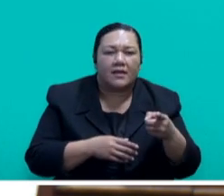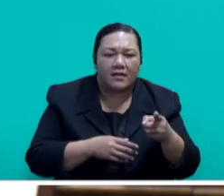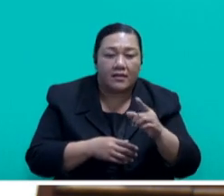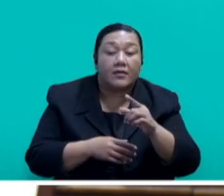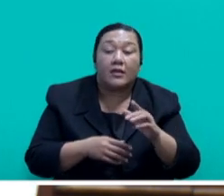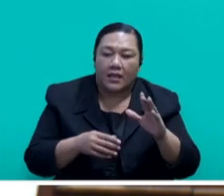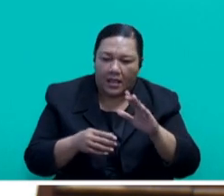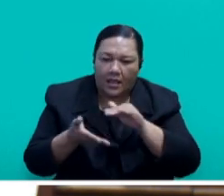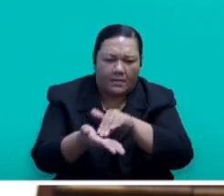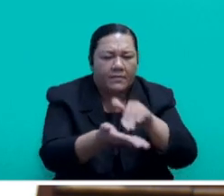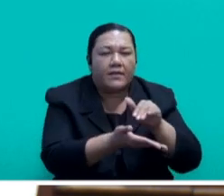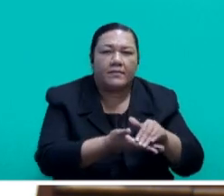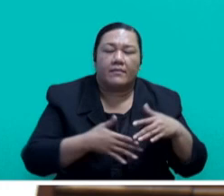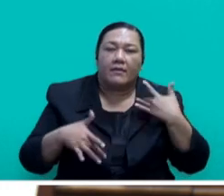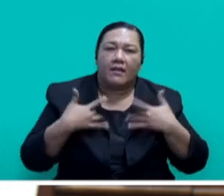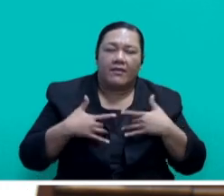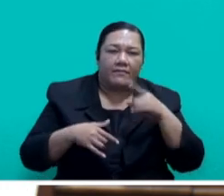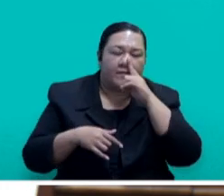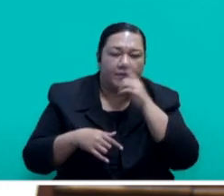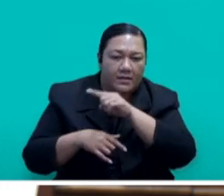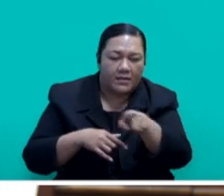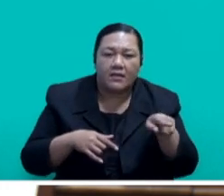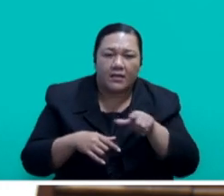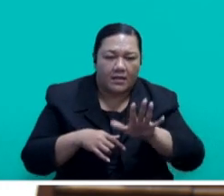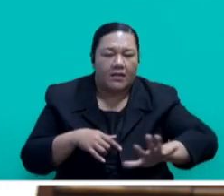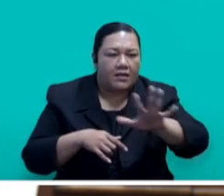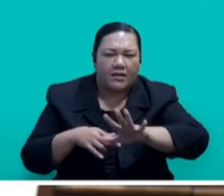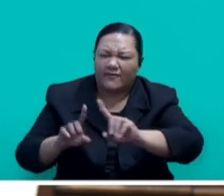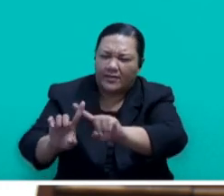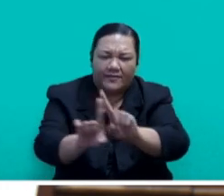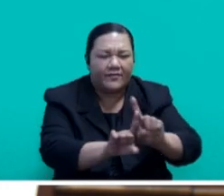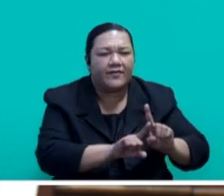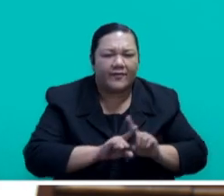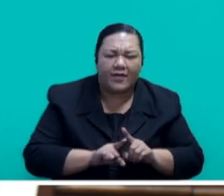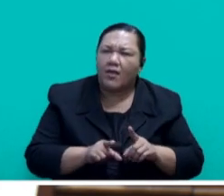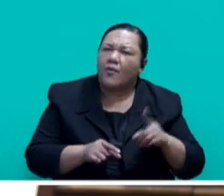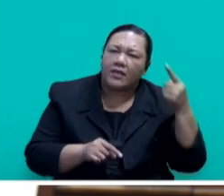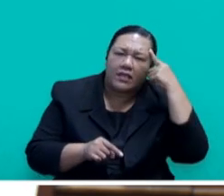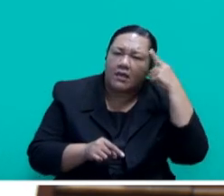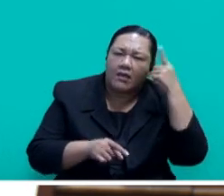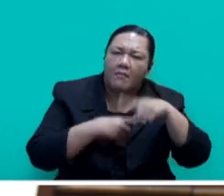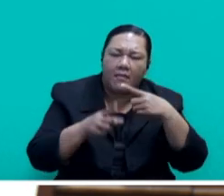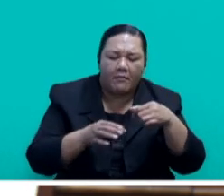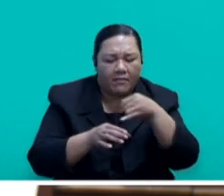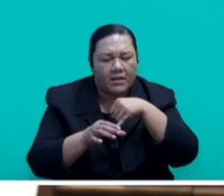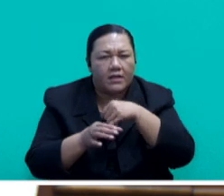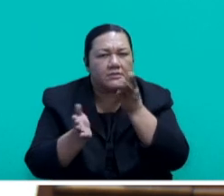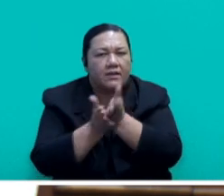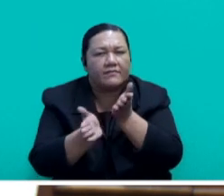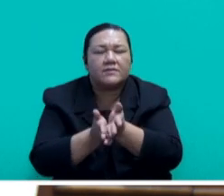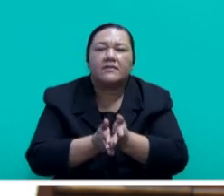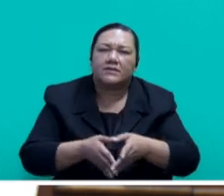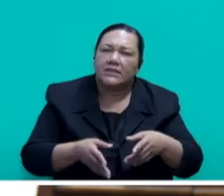of the people in the area? What do they think of the local medical services? How well do the Water